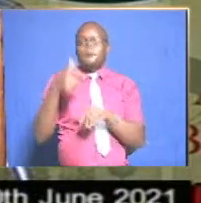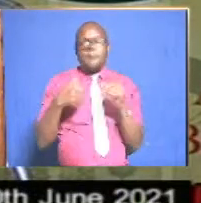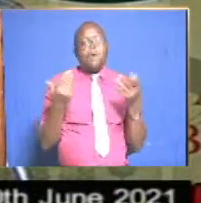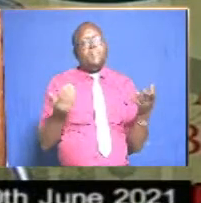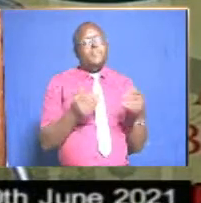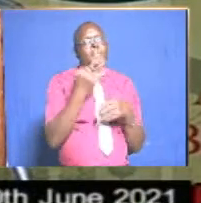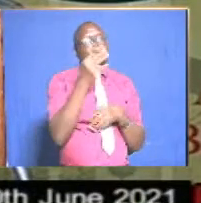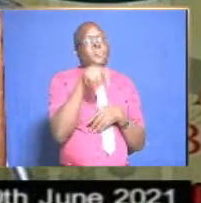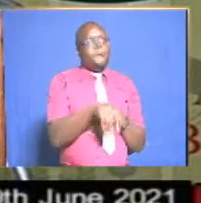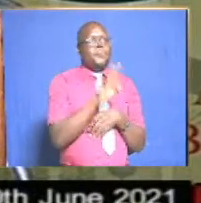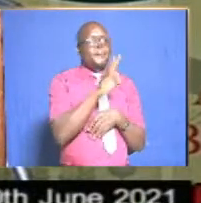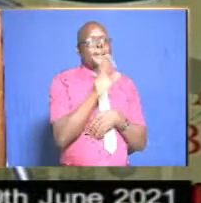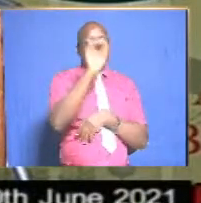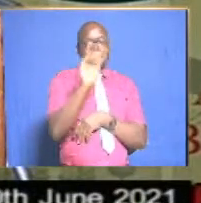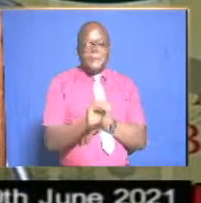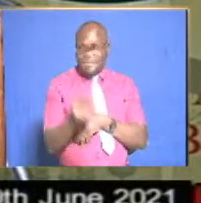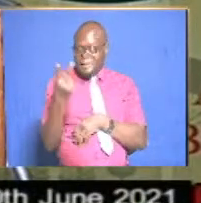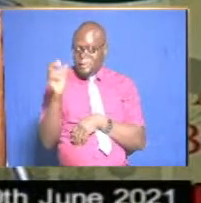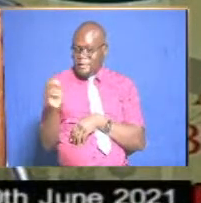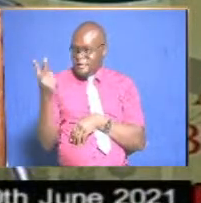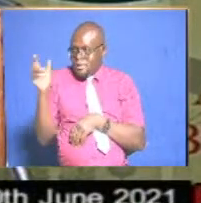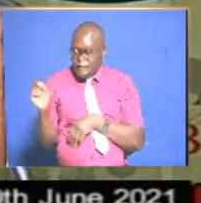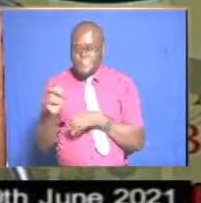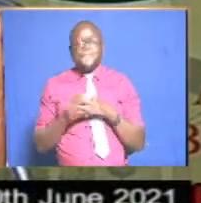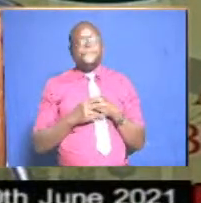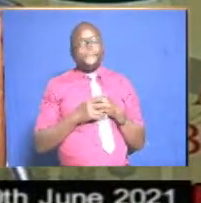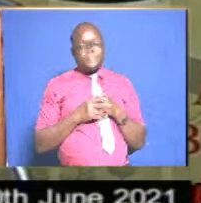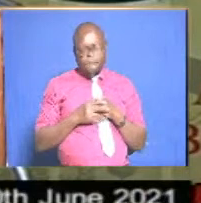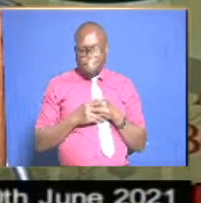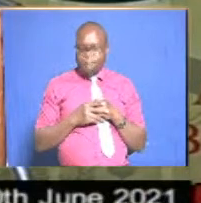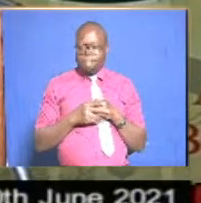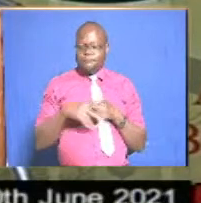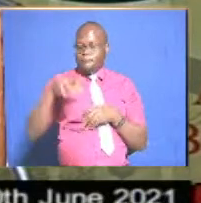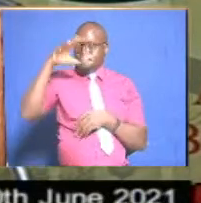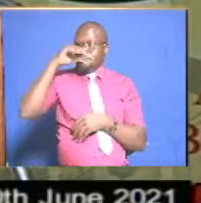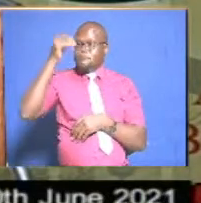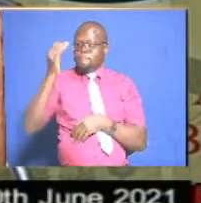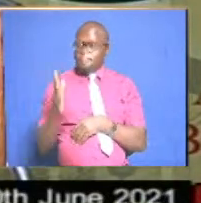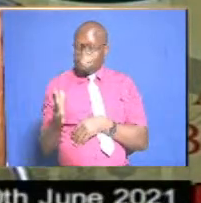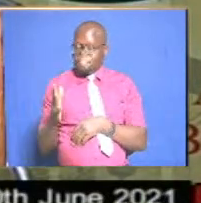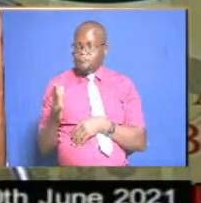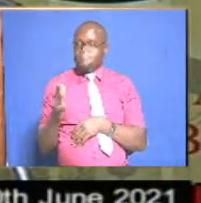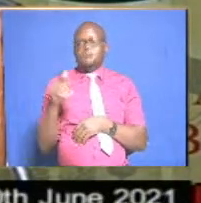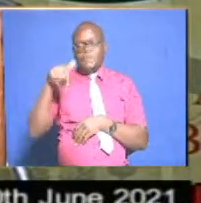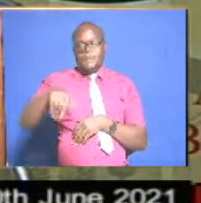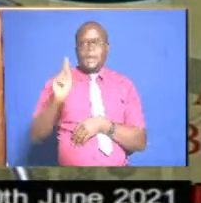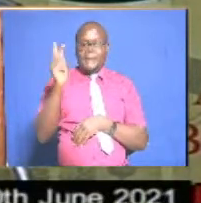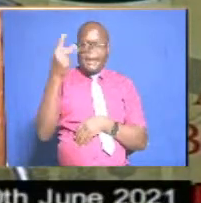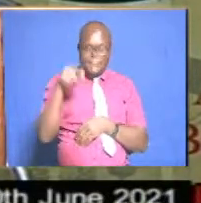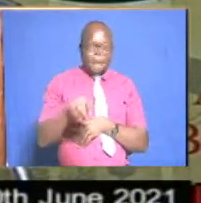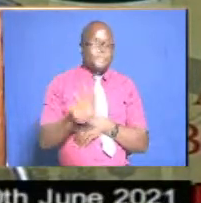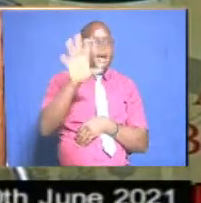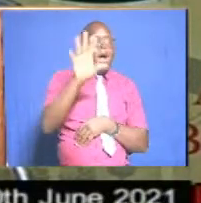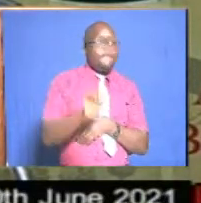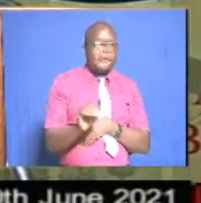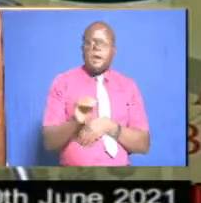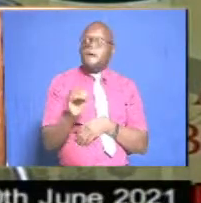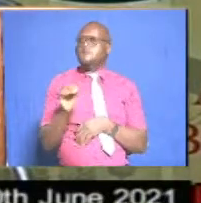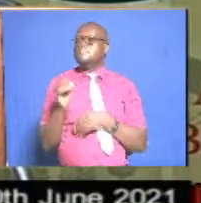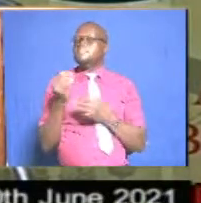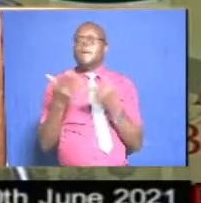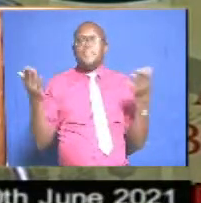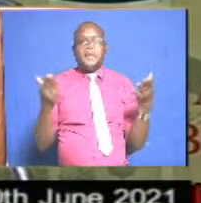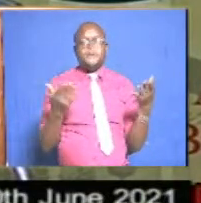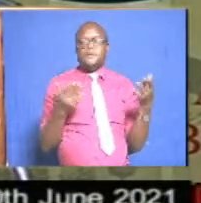of 3.3% in 2020. Mr. Speaker, close to home, due to improved exports and commodity